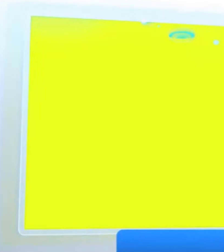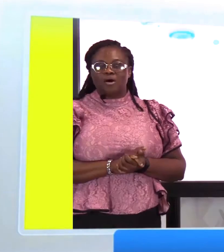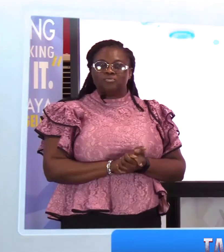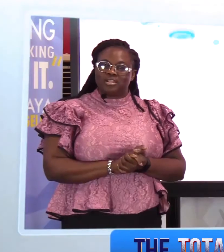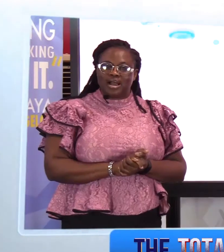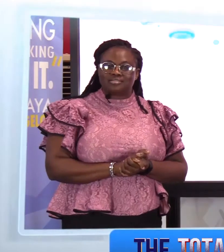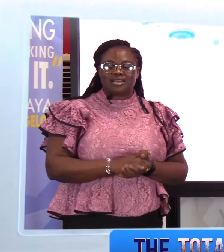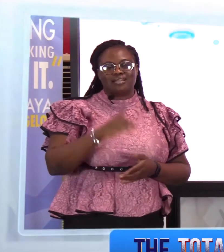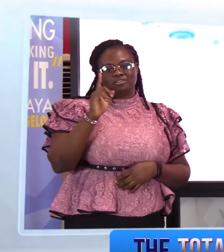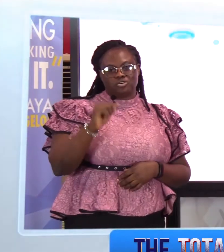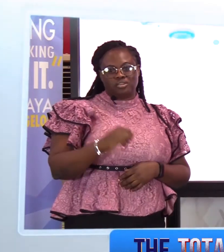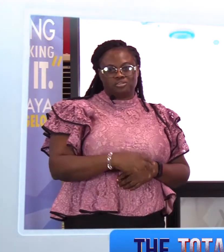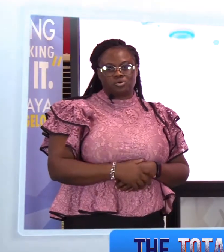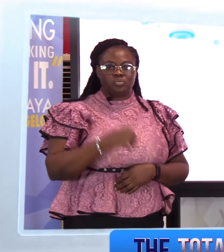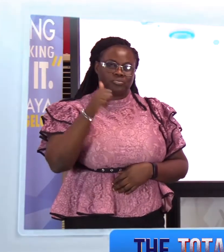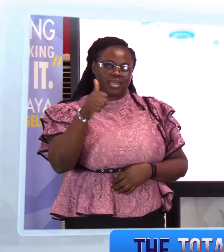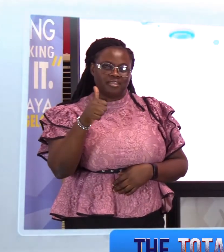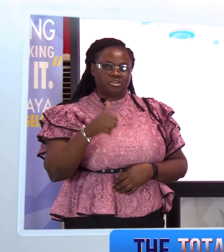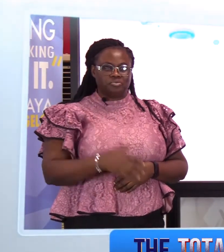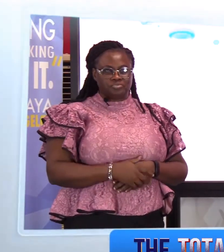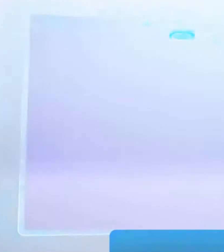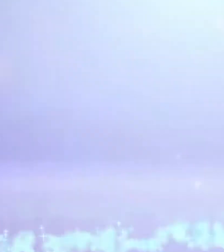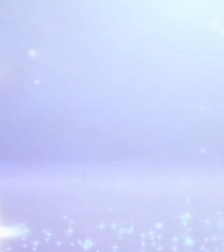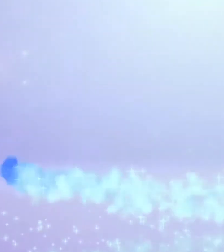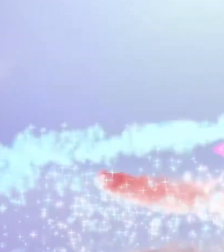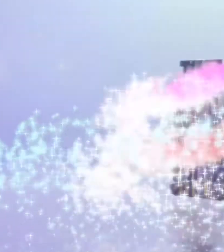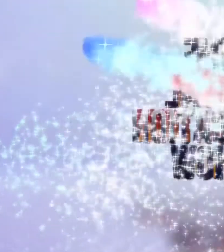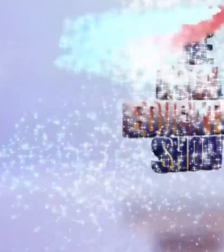Sit down, relax and enjoy the show. Thank you.